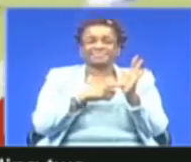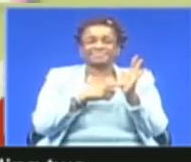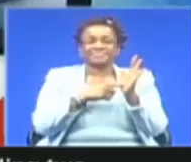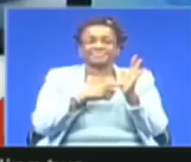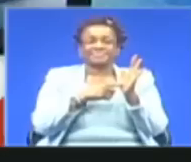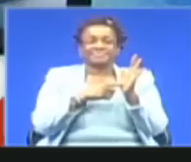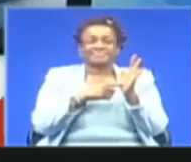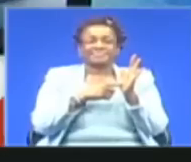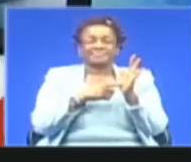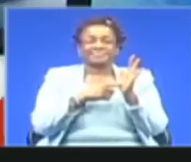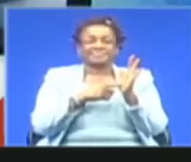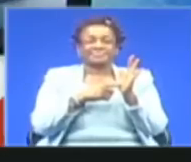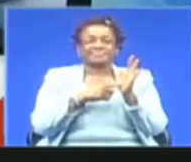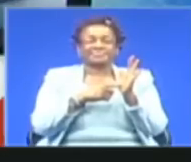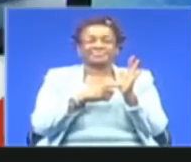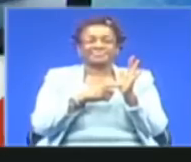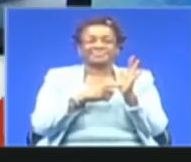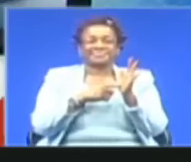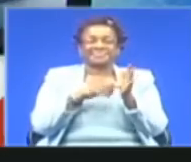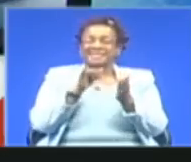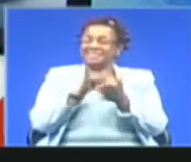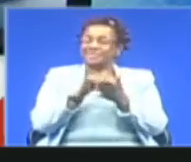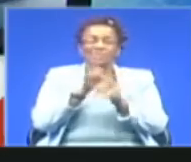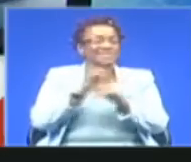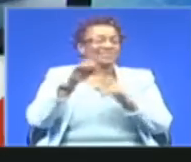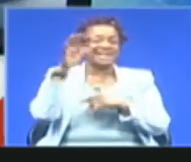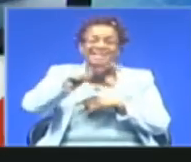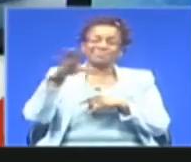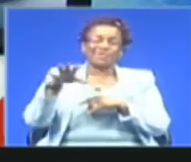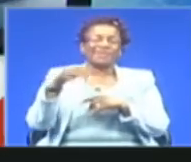Indeed, that was not netball, football making the league here in Kenya. But moving on.